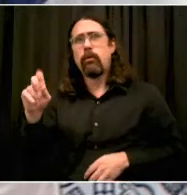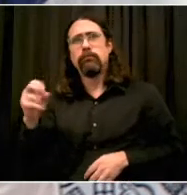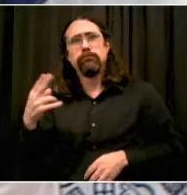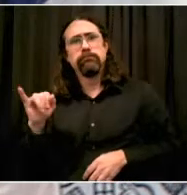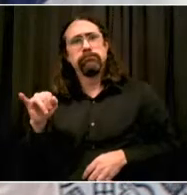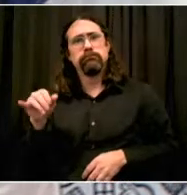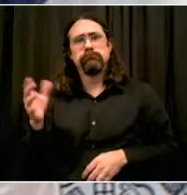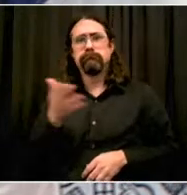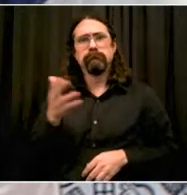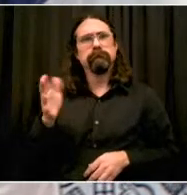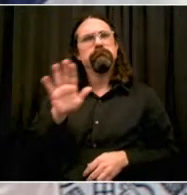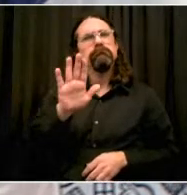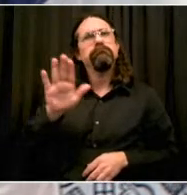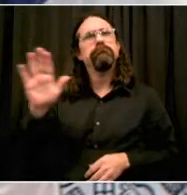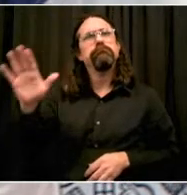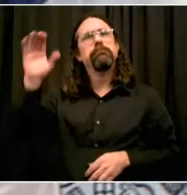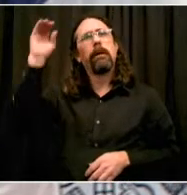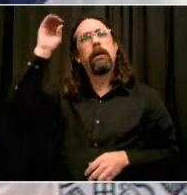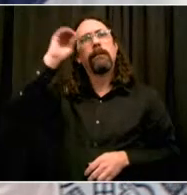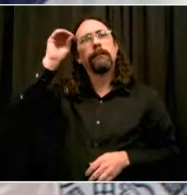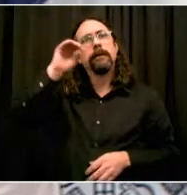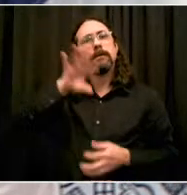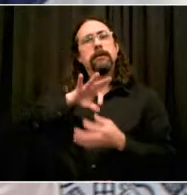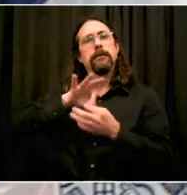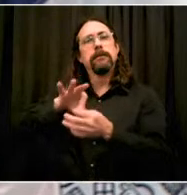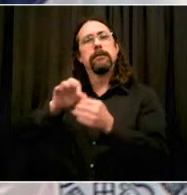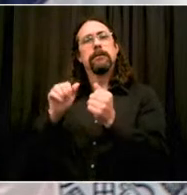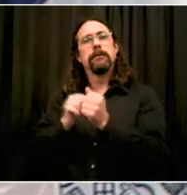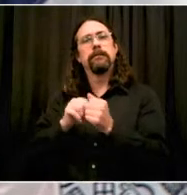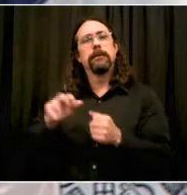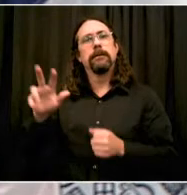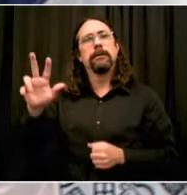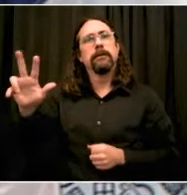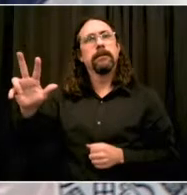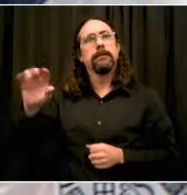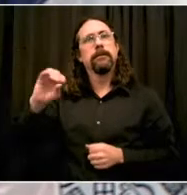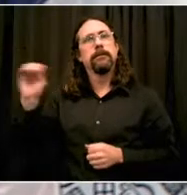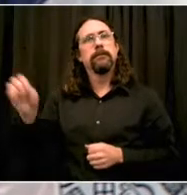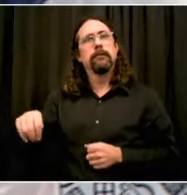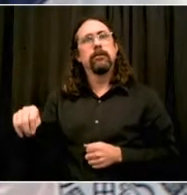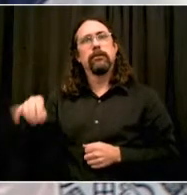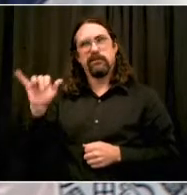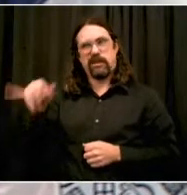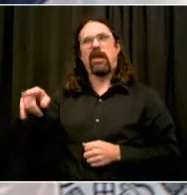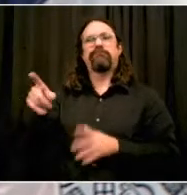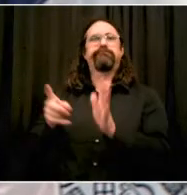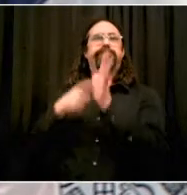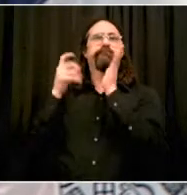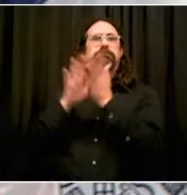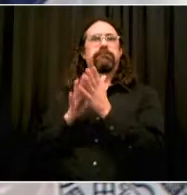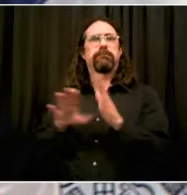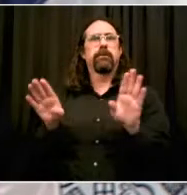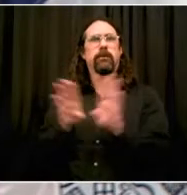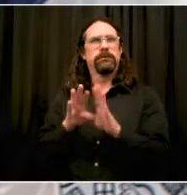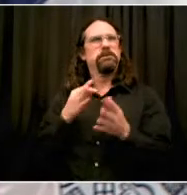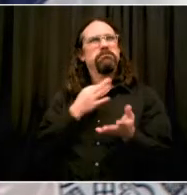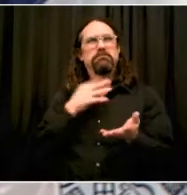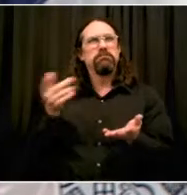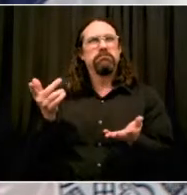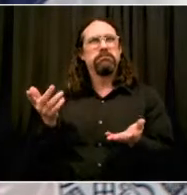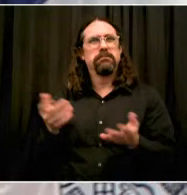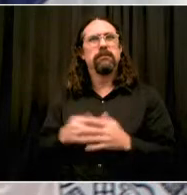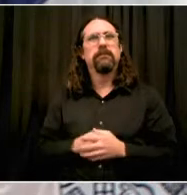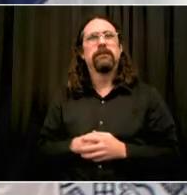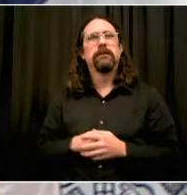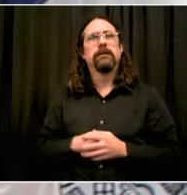clearly we're closing schools now, so it's applicable, but, could you tell us about that? We're hearing there's been some